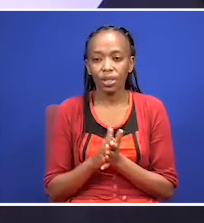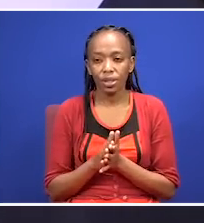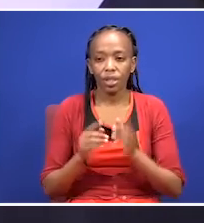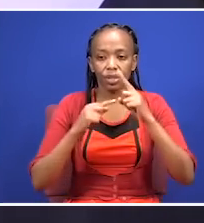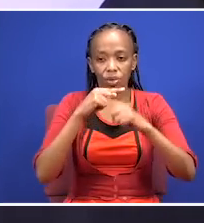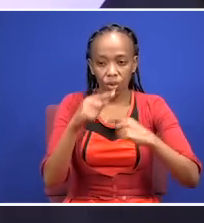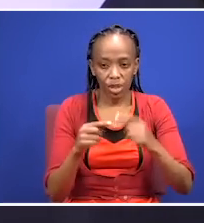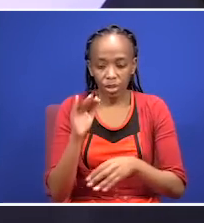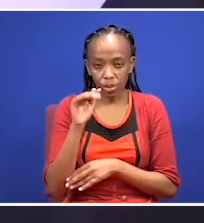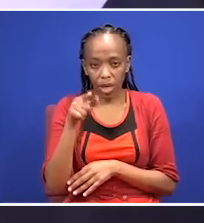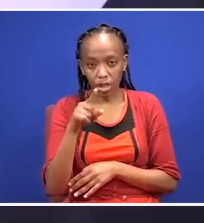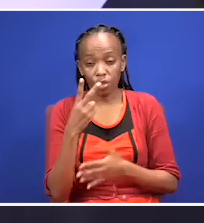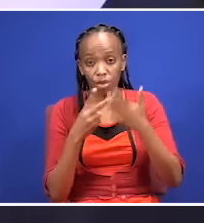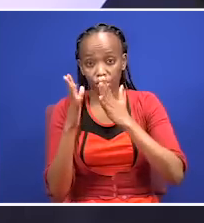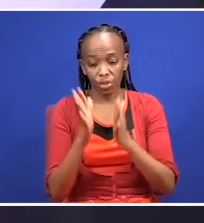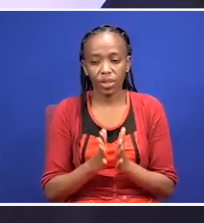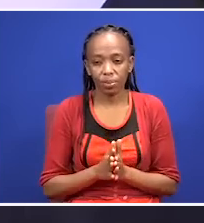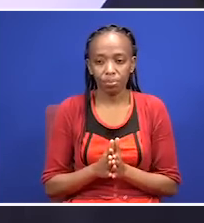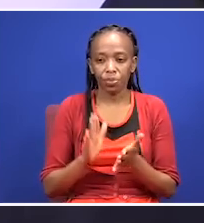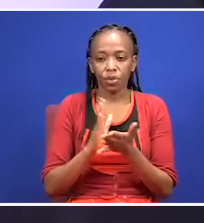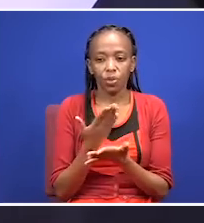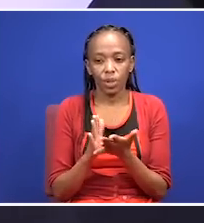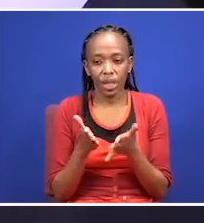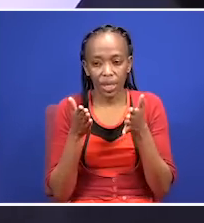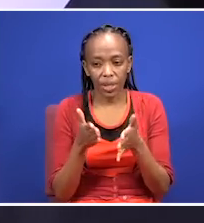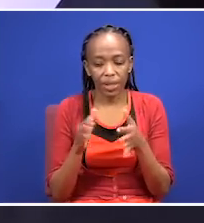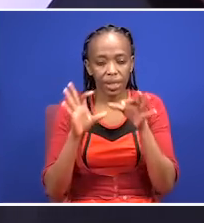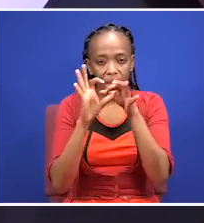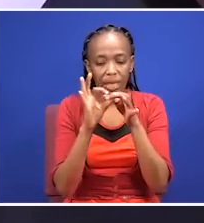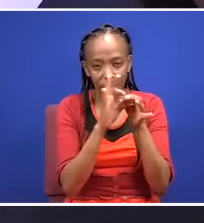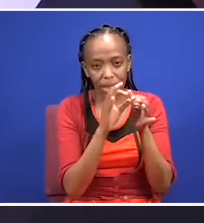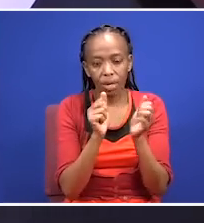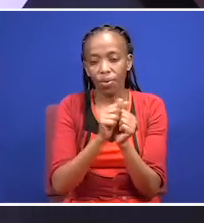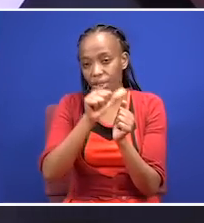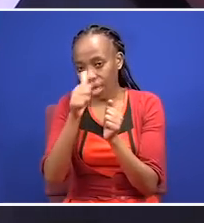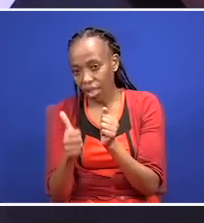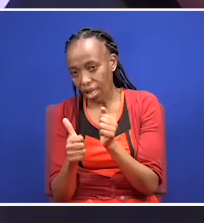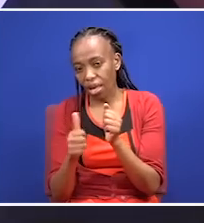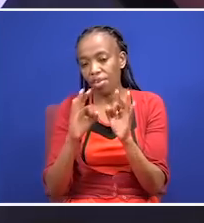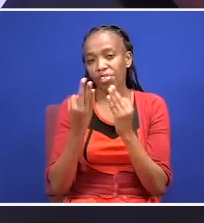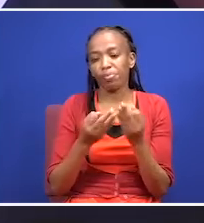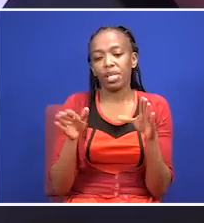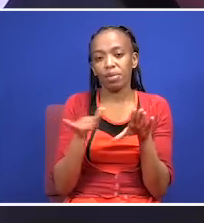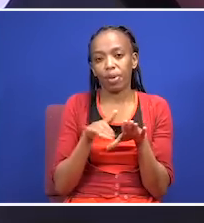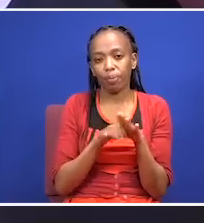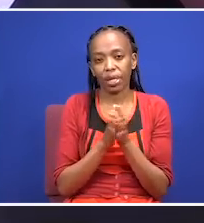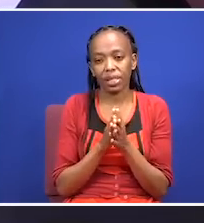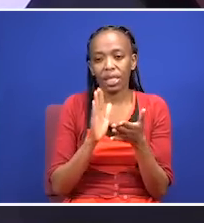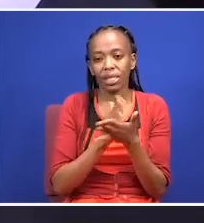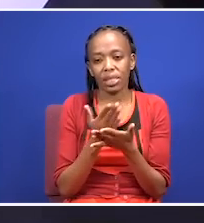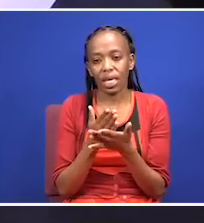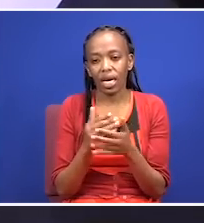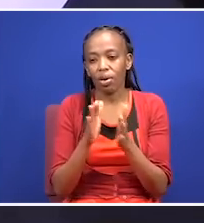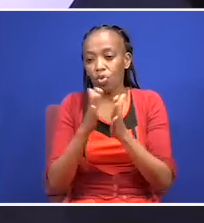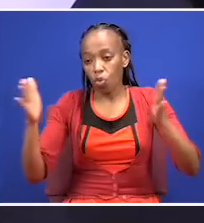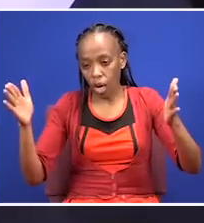continue to ask you viewers to share this link with some of your family members share it